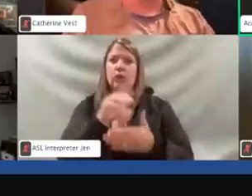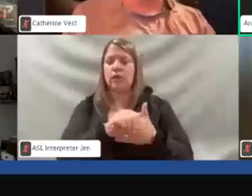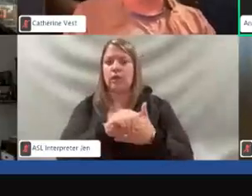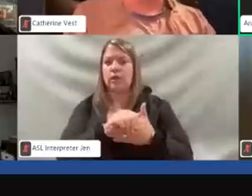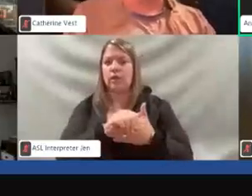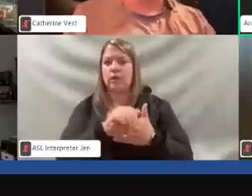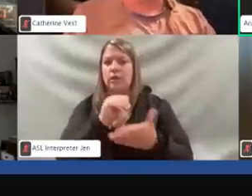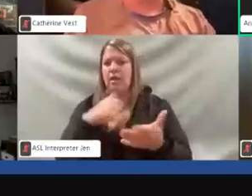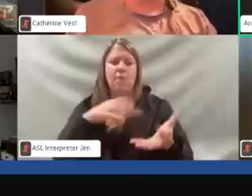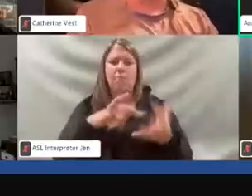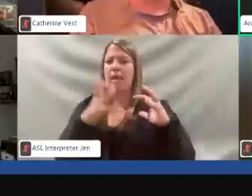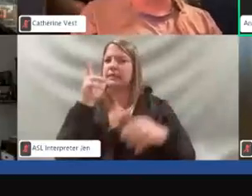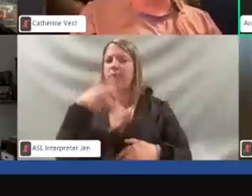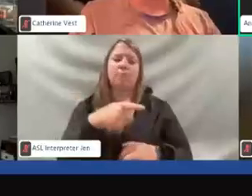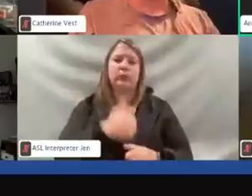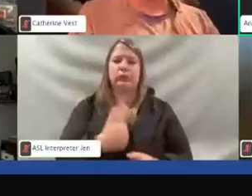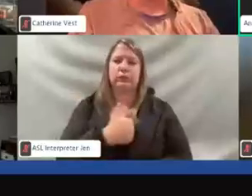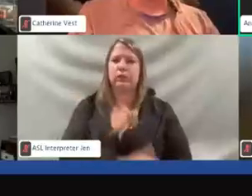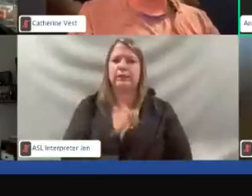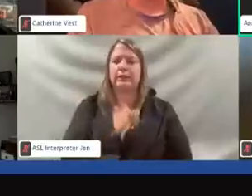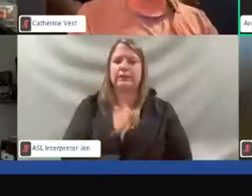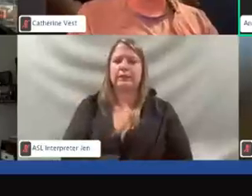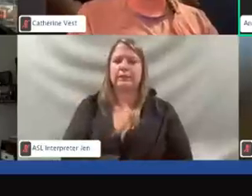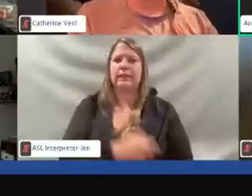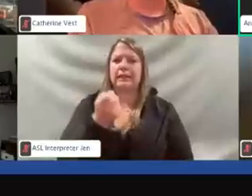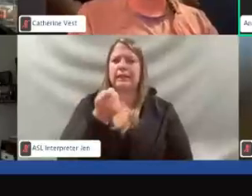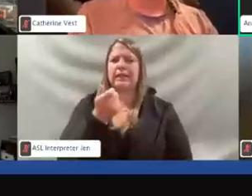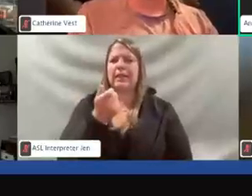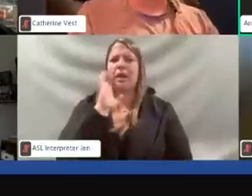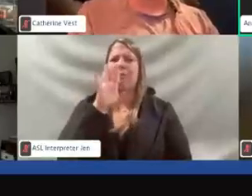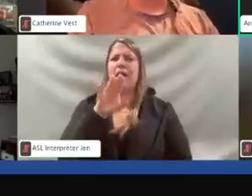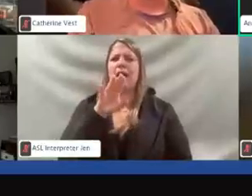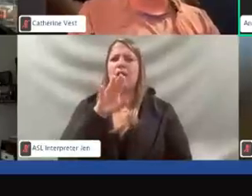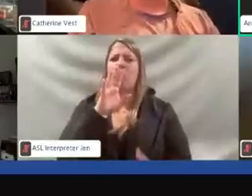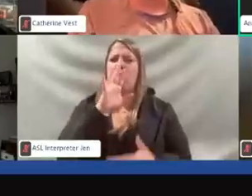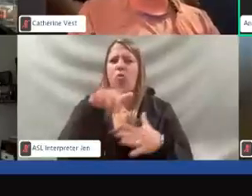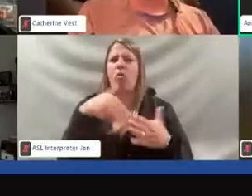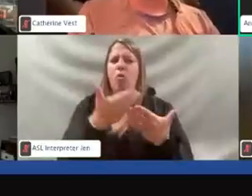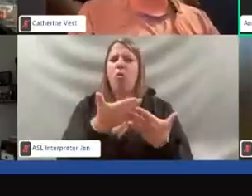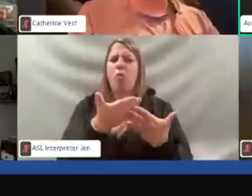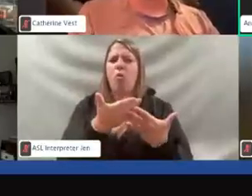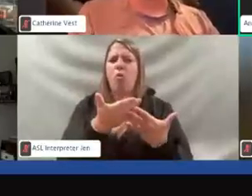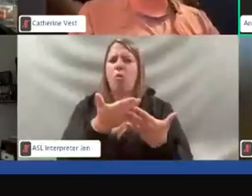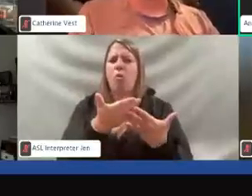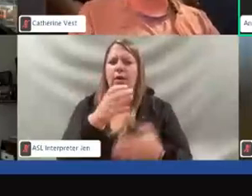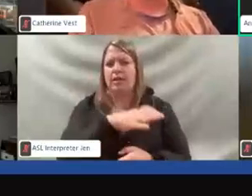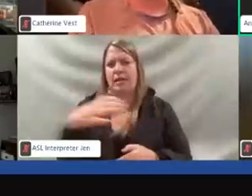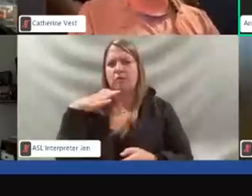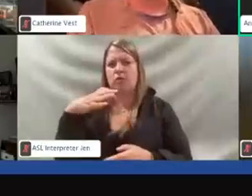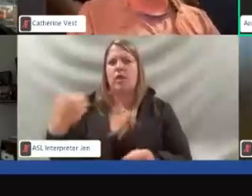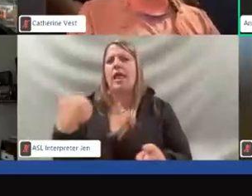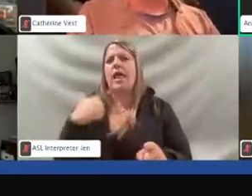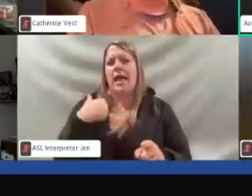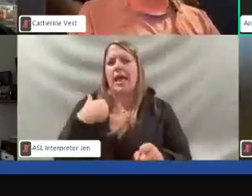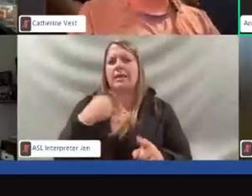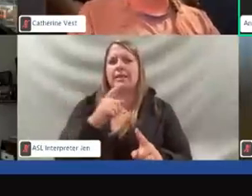$135,323.69. I feel like I messed that one up just a little bit, but I know that the whole council has